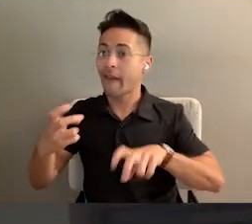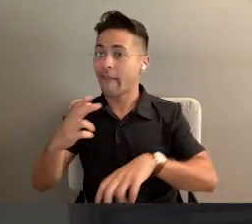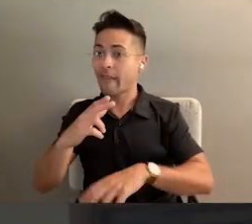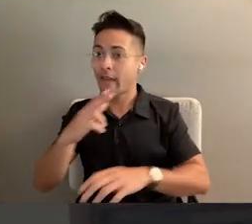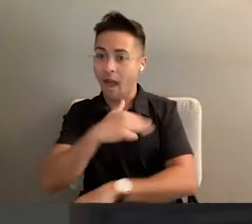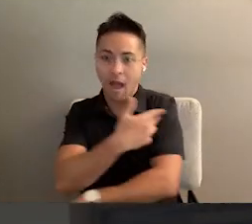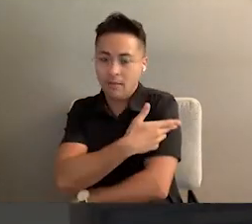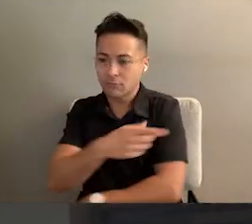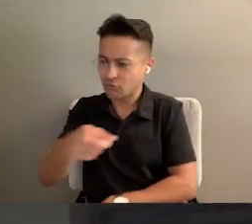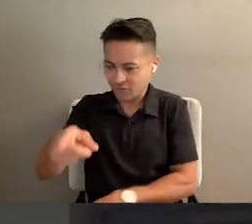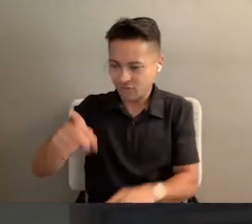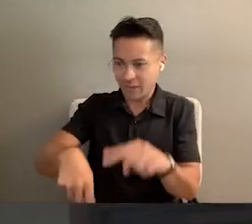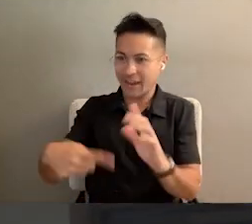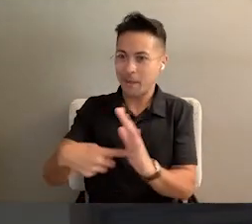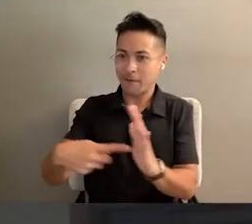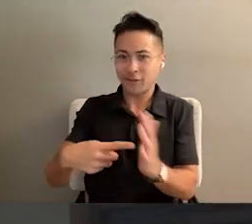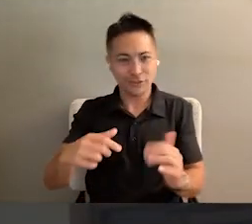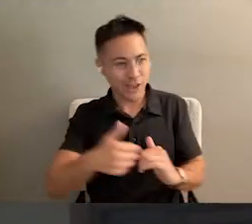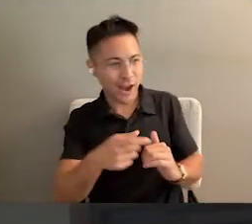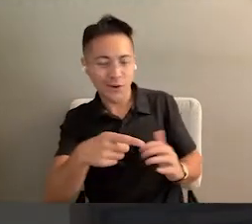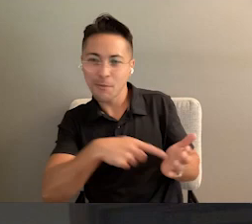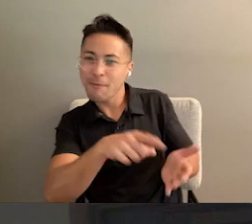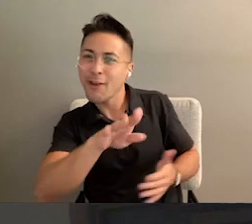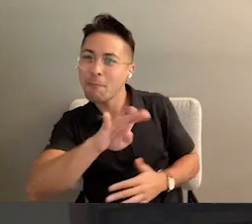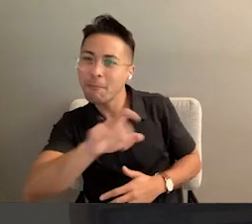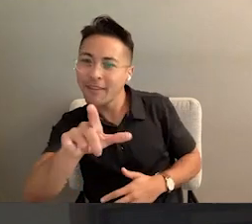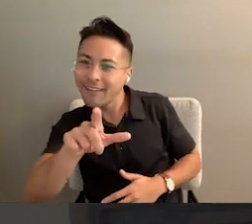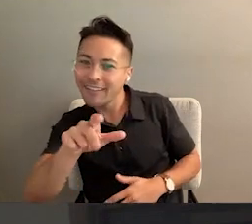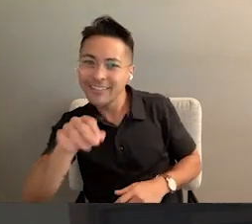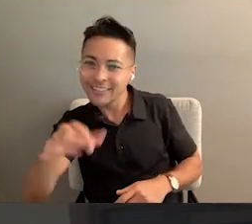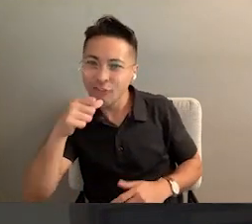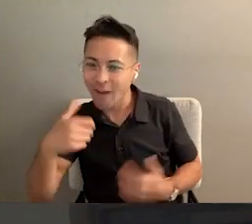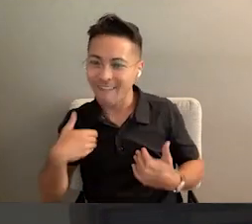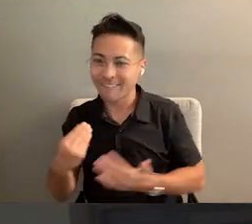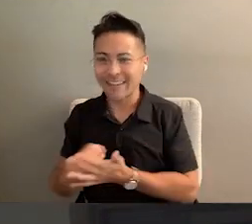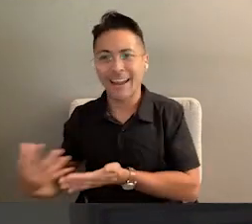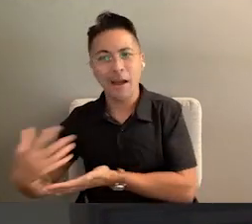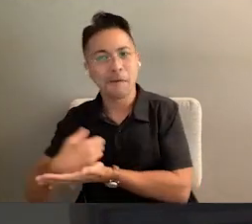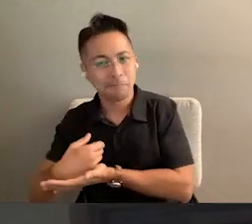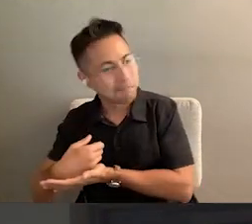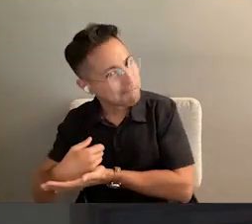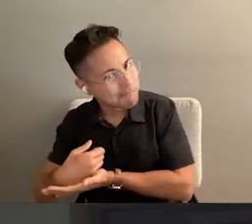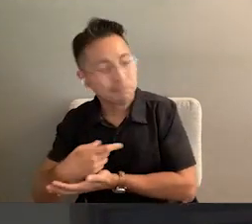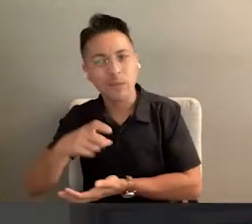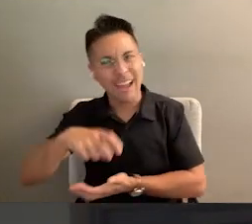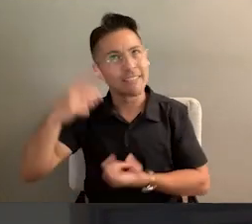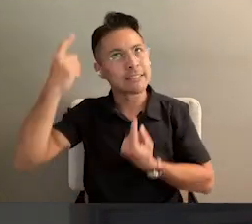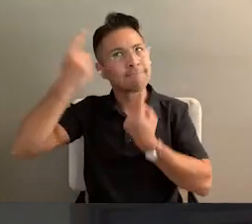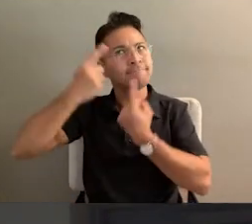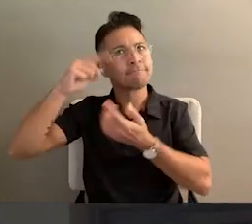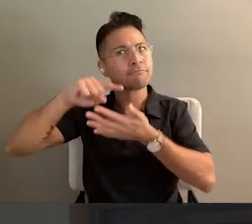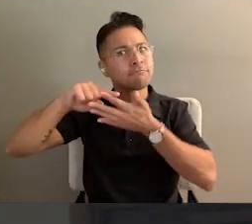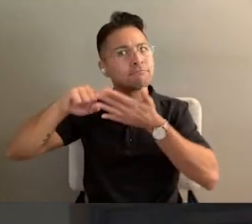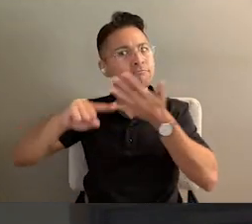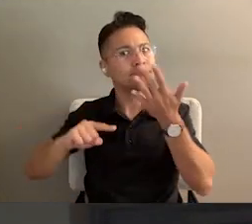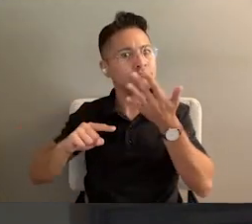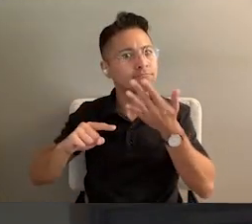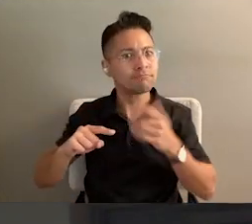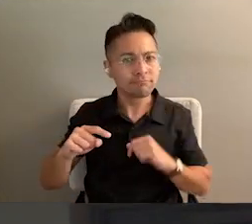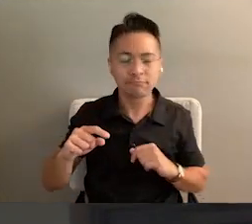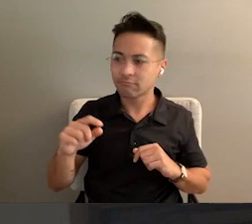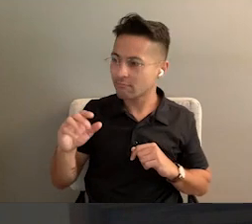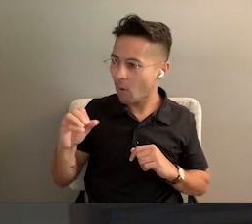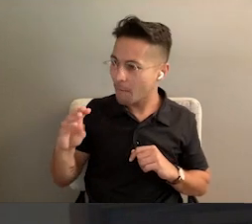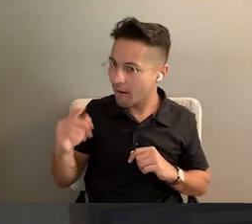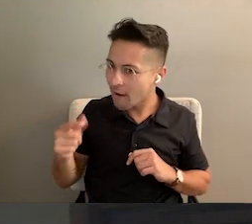happens if the consumer goes in the hospital, you can't bill. So how are you gonna continue to pay your bills if you don't get income? Right? So you've gotta consider all of those